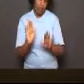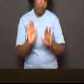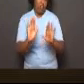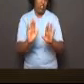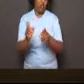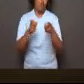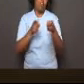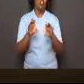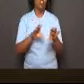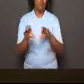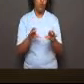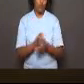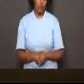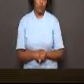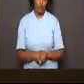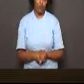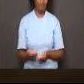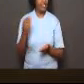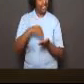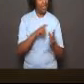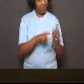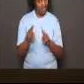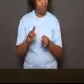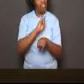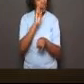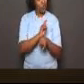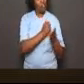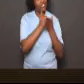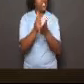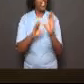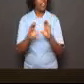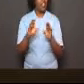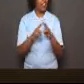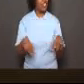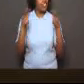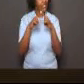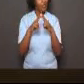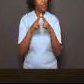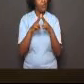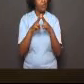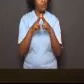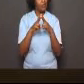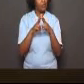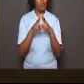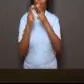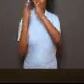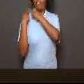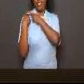own affairs. It also helps citizens to feel a sense